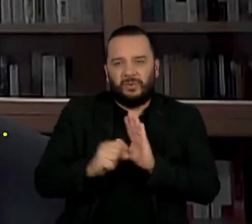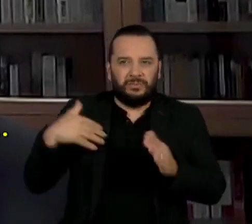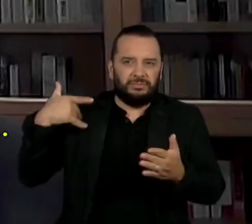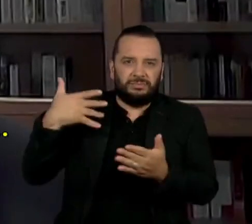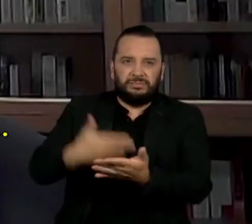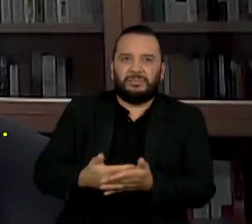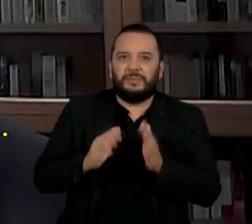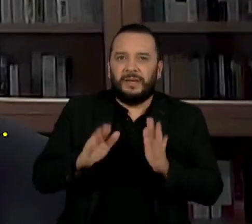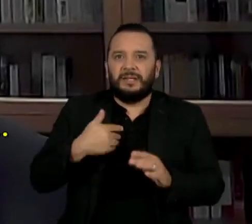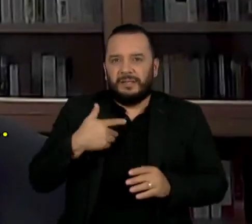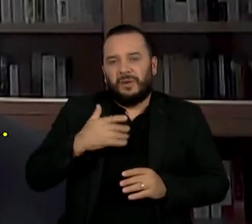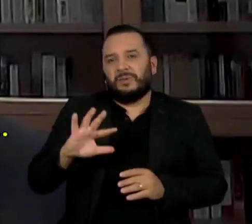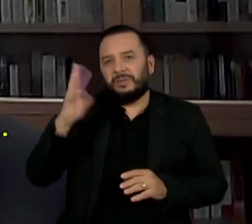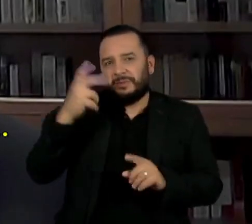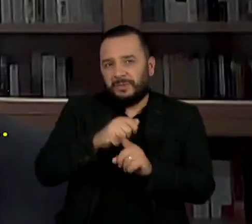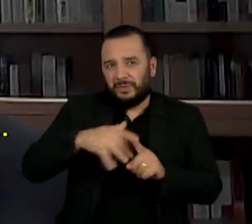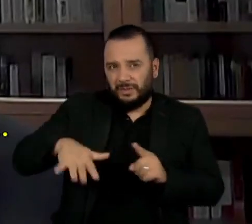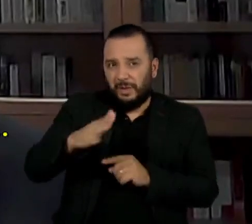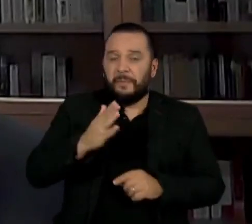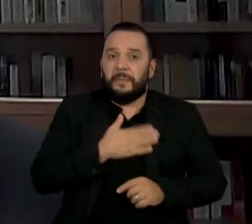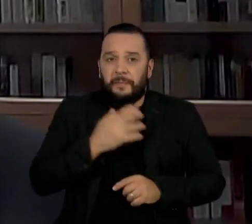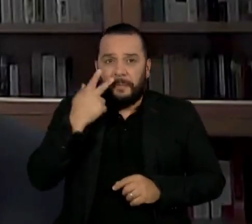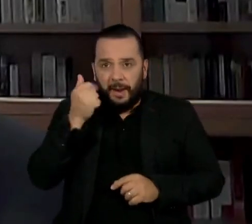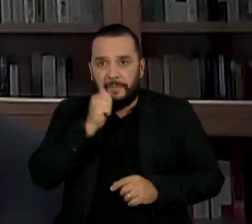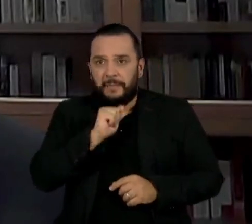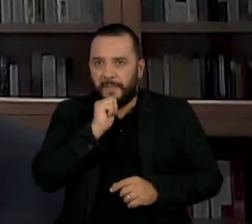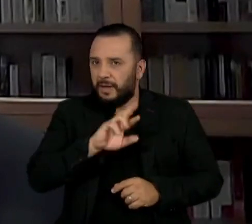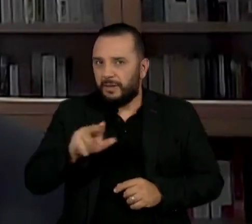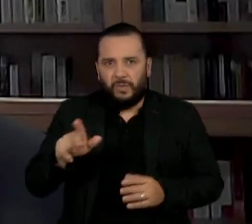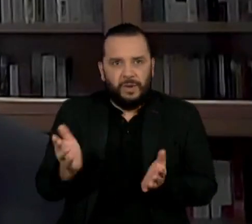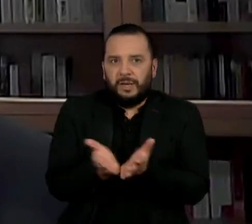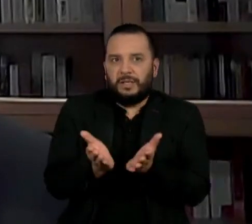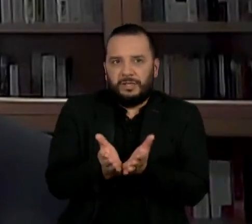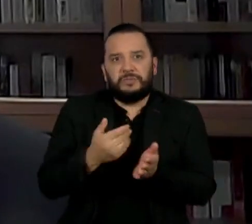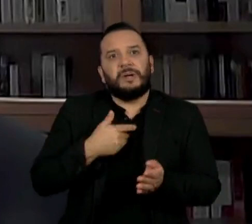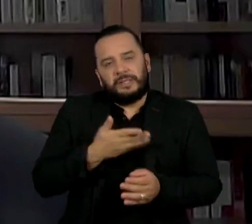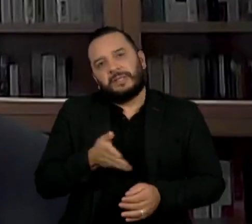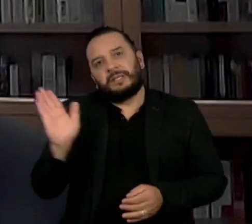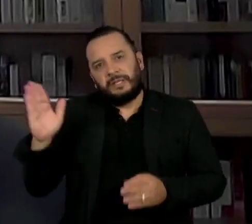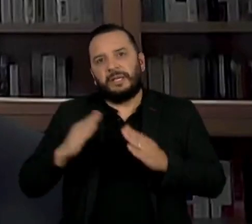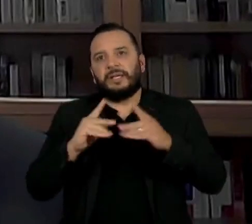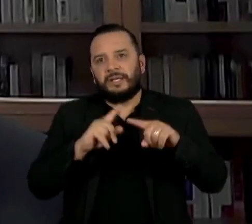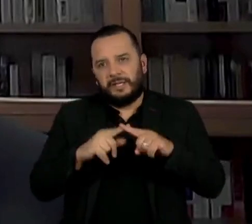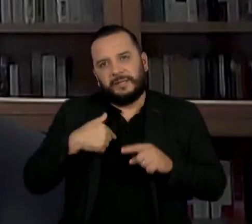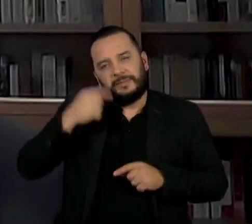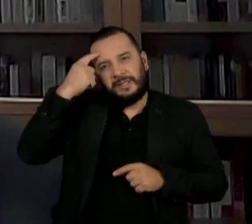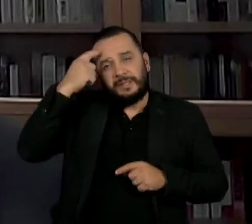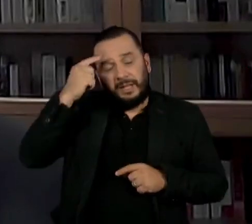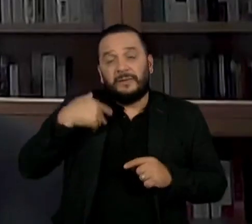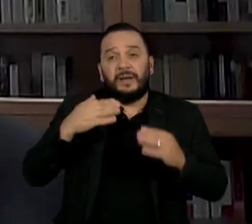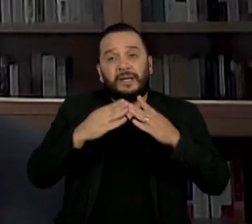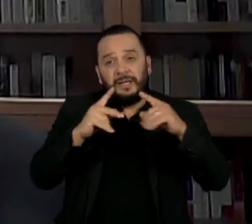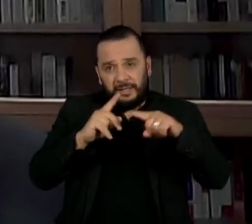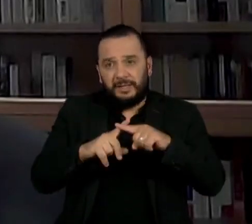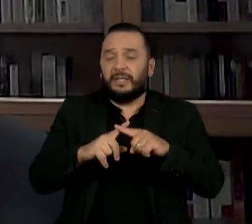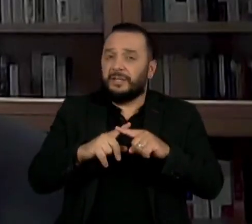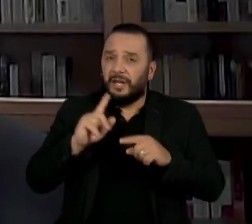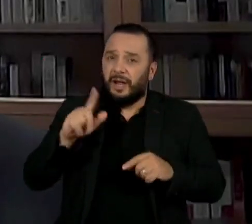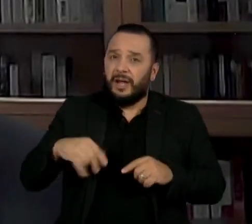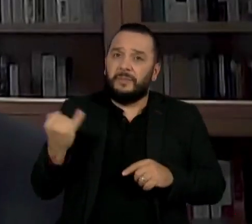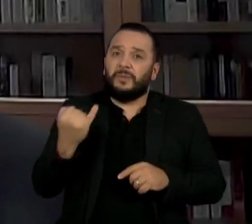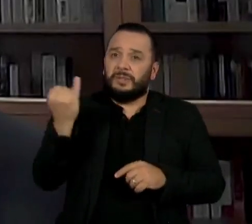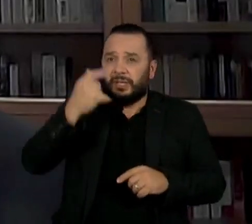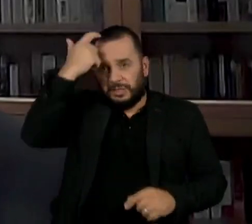as a social phenomenon, my parents were not believers, but they went to church because they thought it was part of